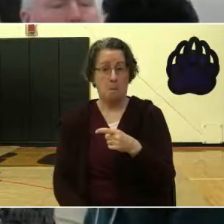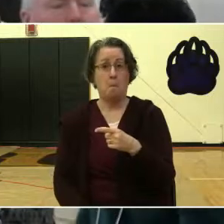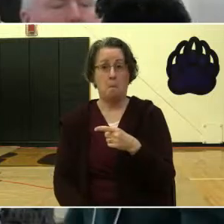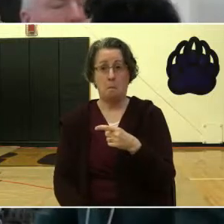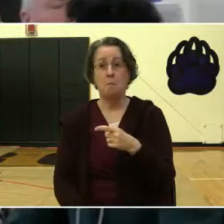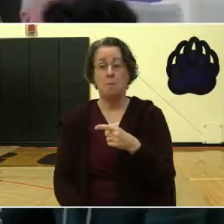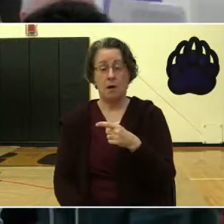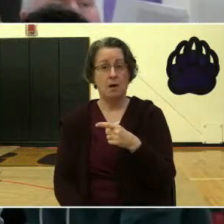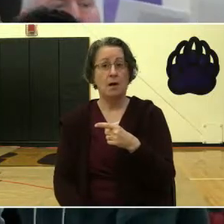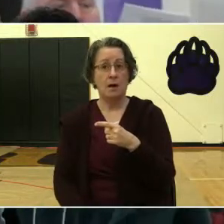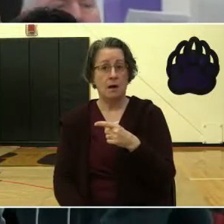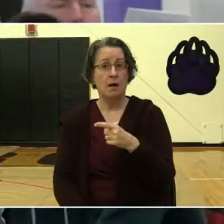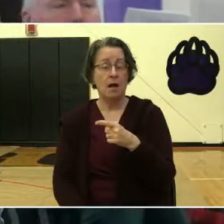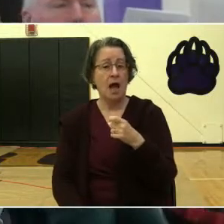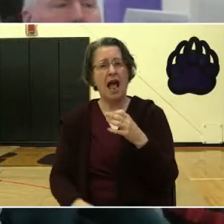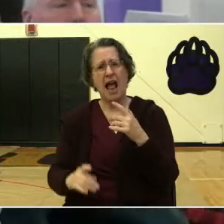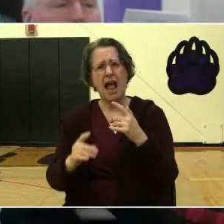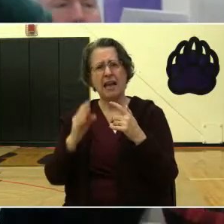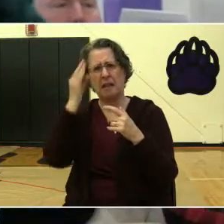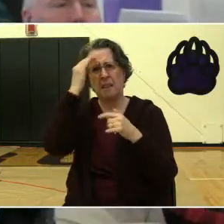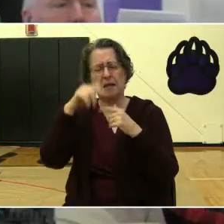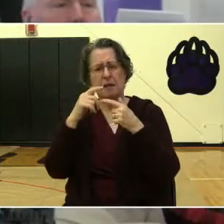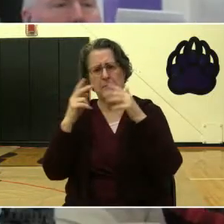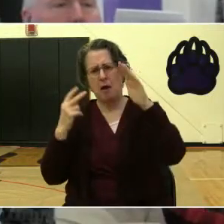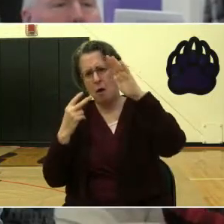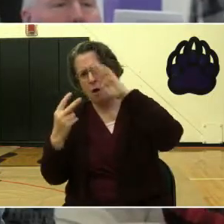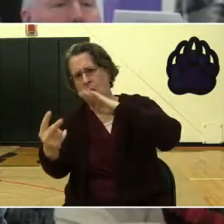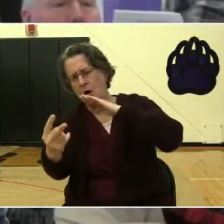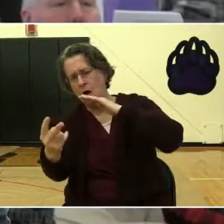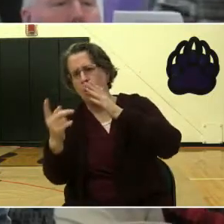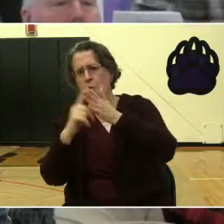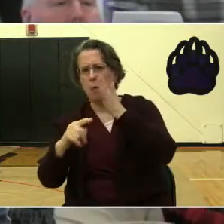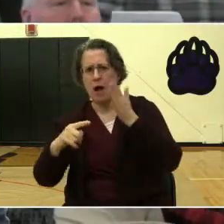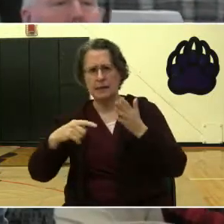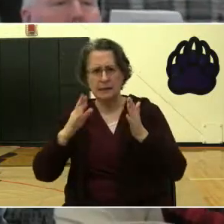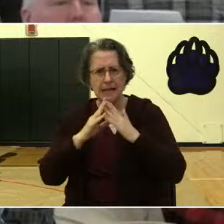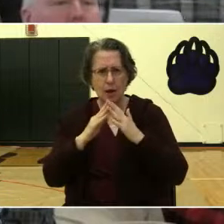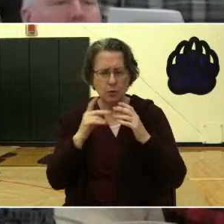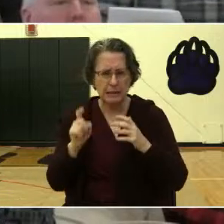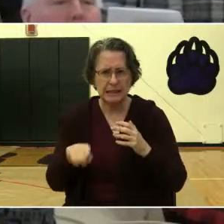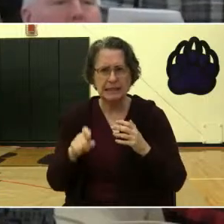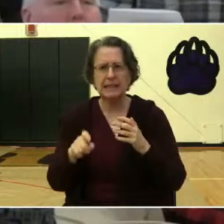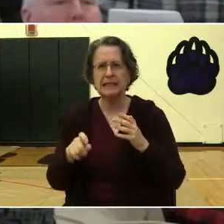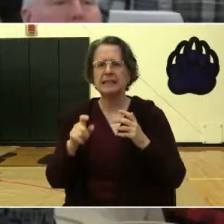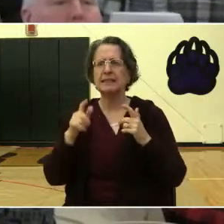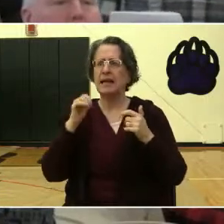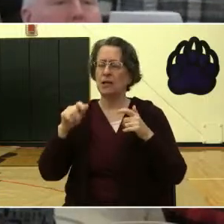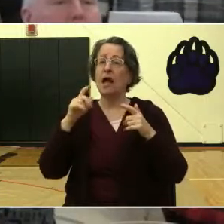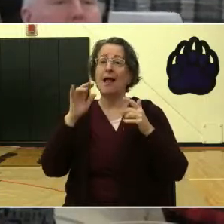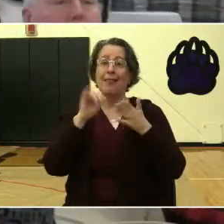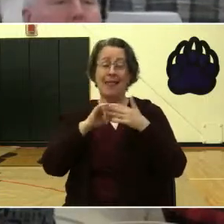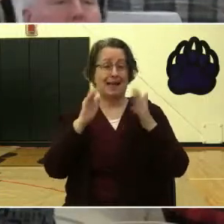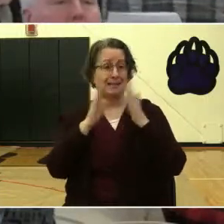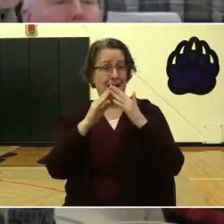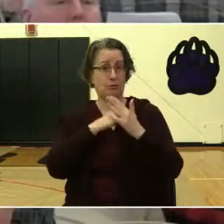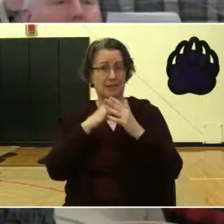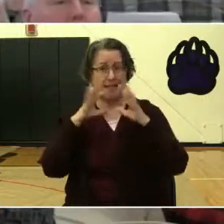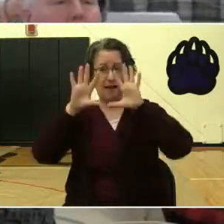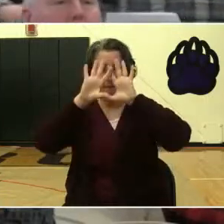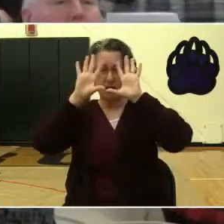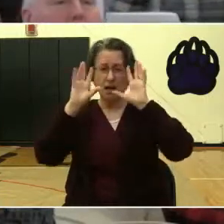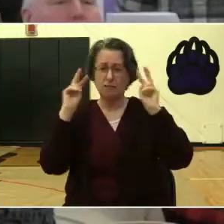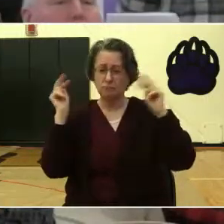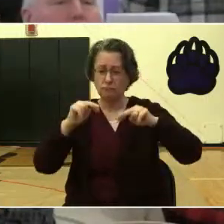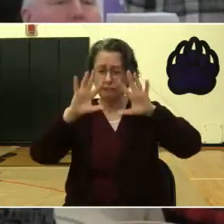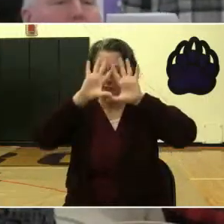looking is thinking about it as a that that we as a town and our town staff are looking at this as a holistic way um that